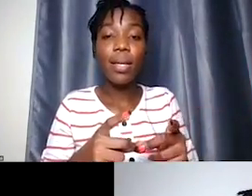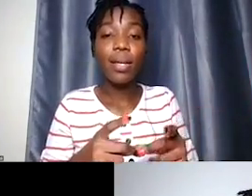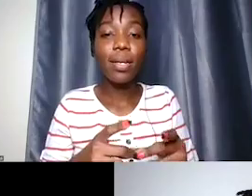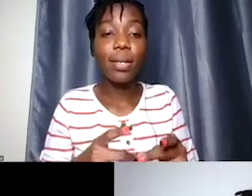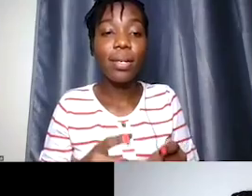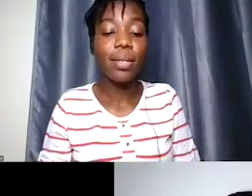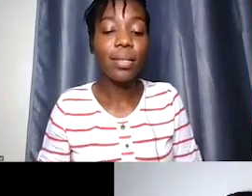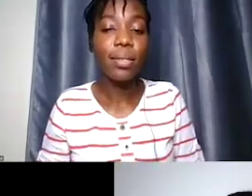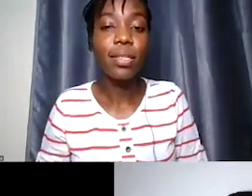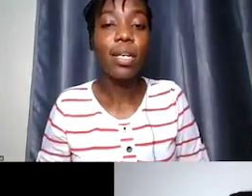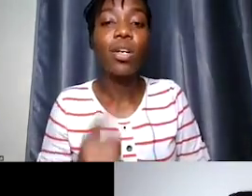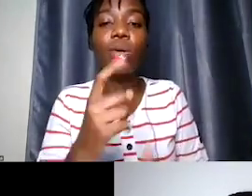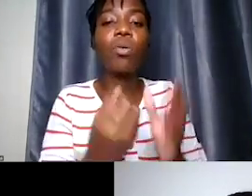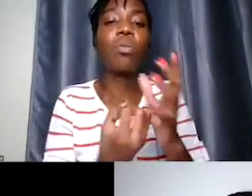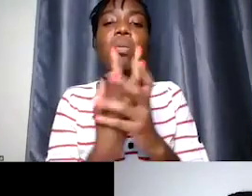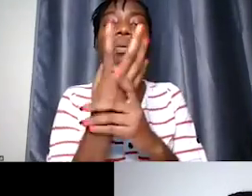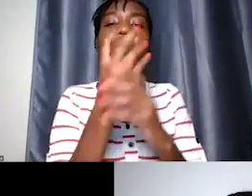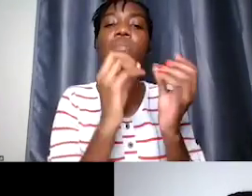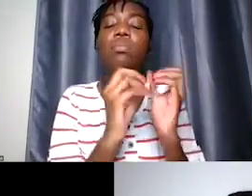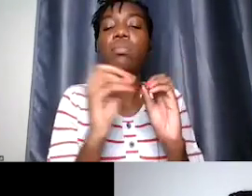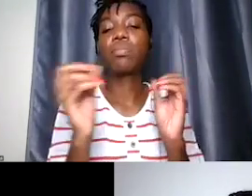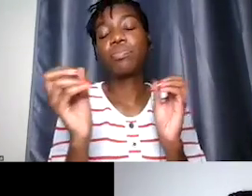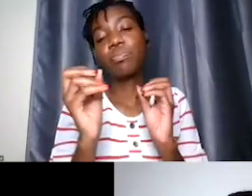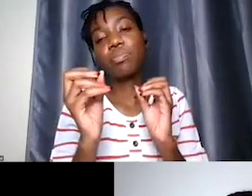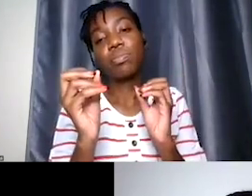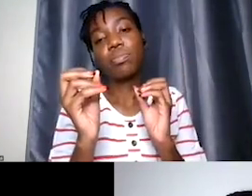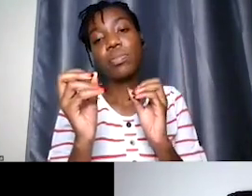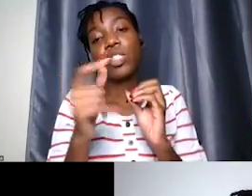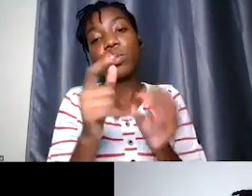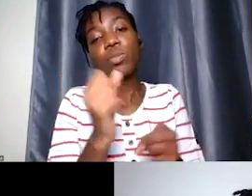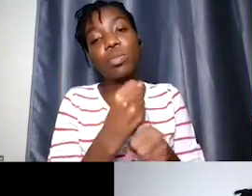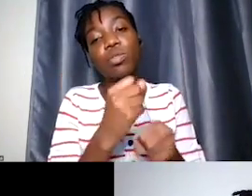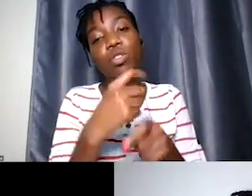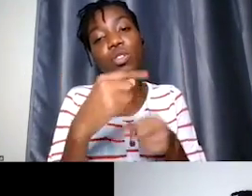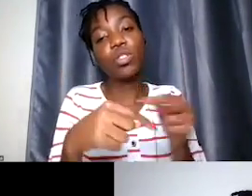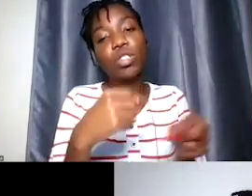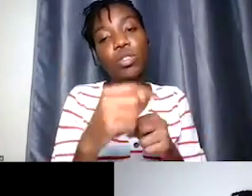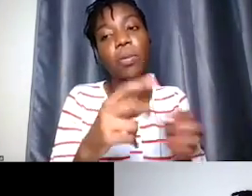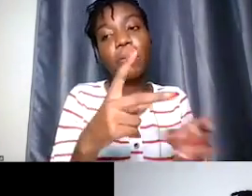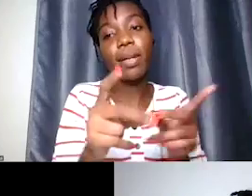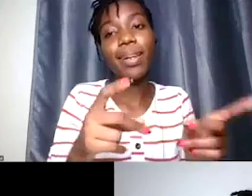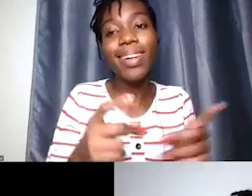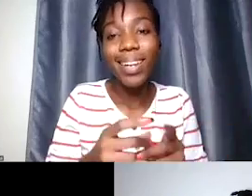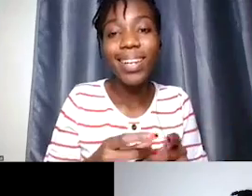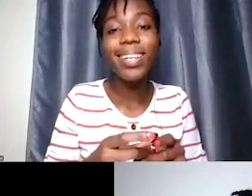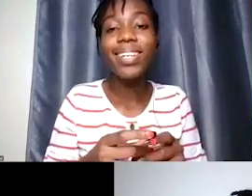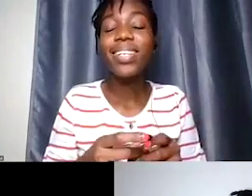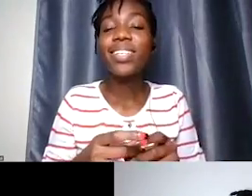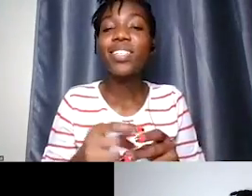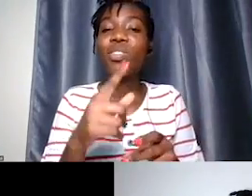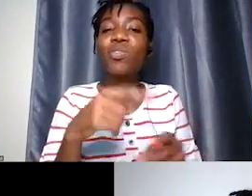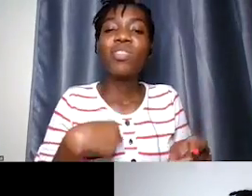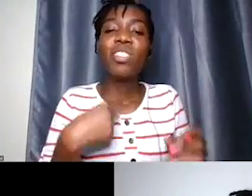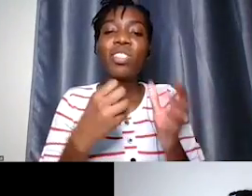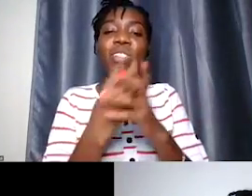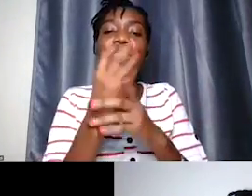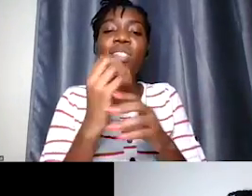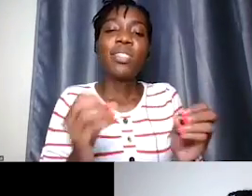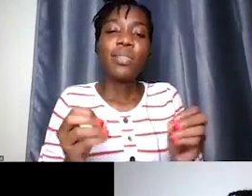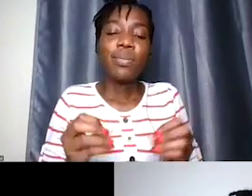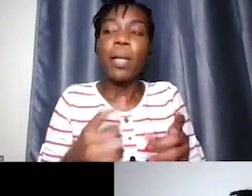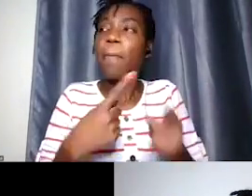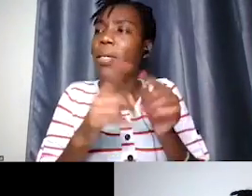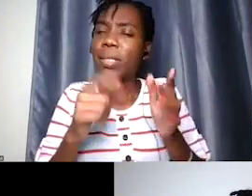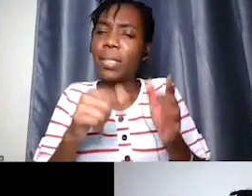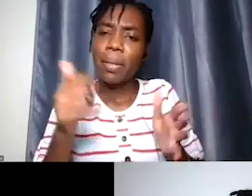you're not growing. You can't thrive in a place where you feel like you're muted and everything. But there's somebody who's saying, how do you walk away from controlling